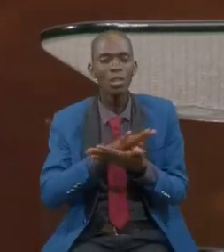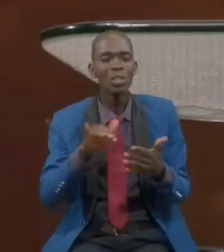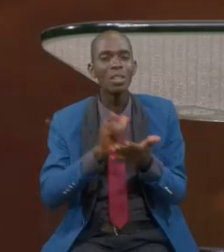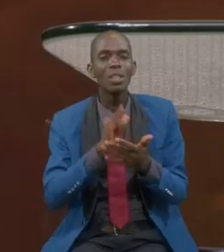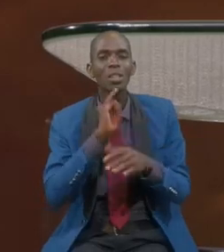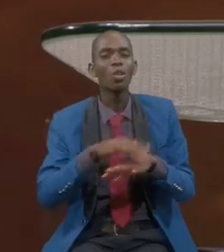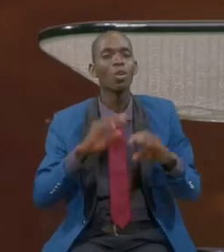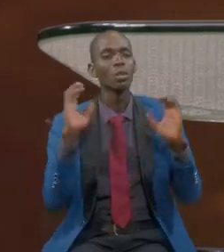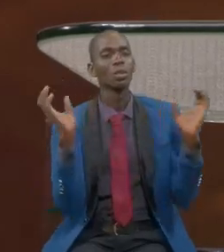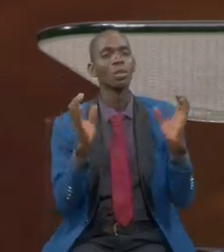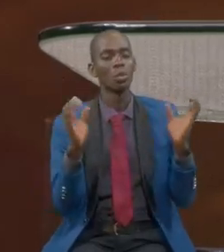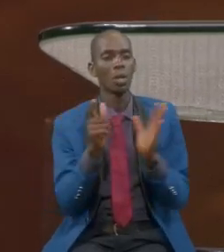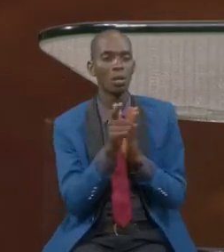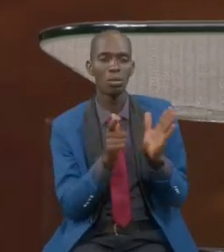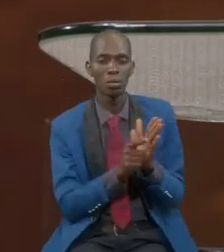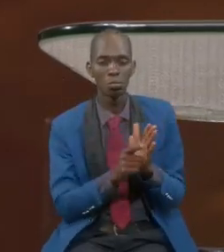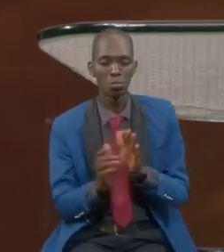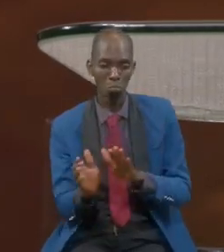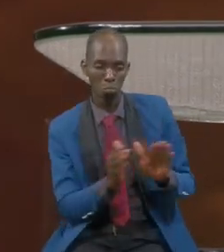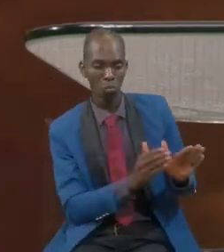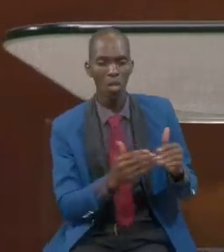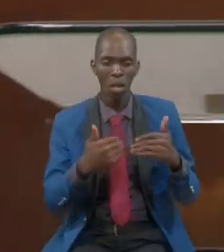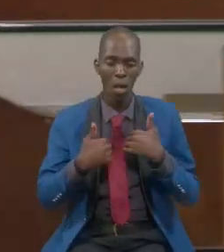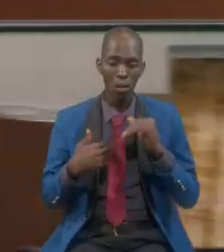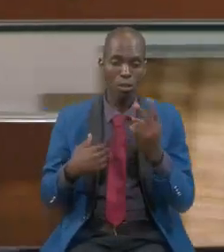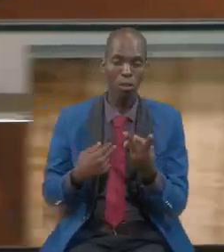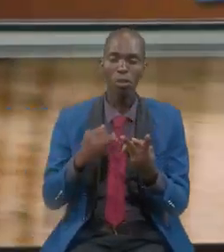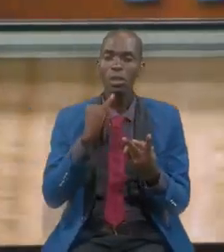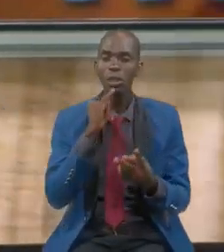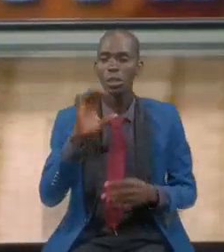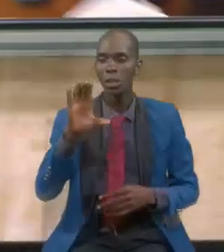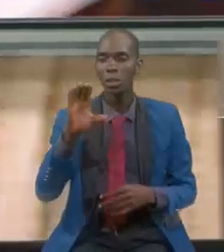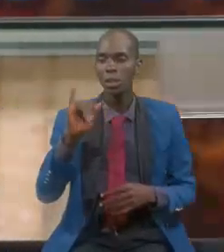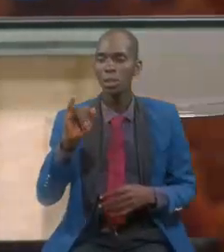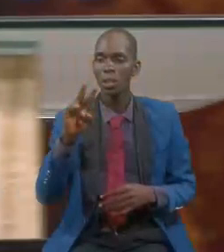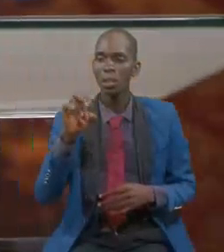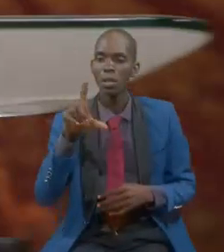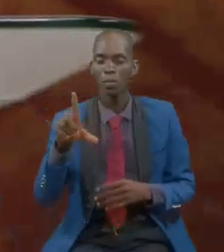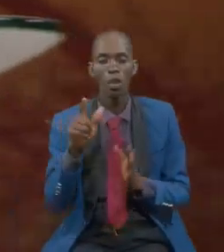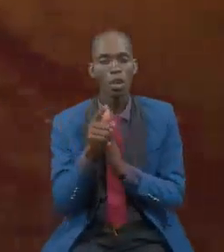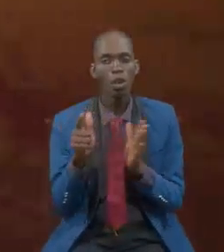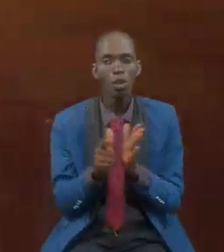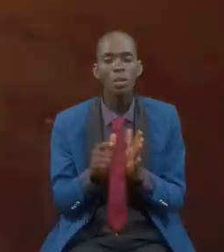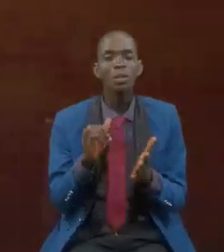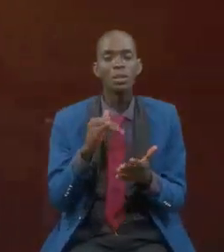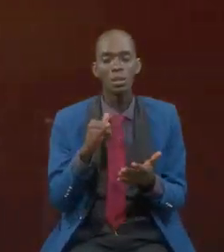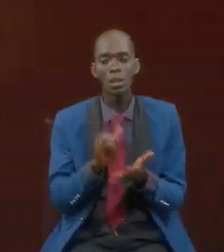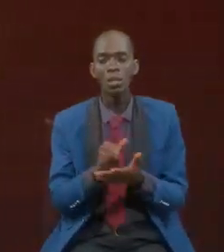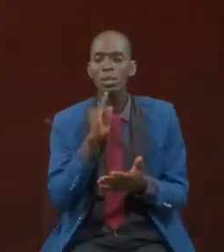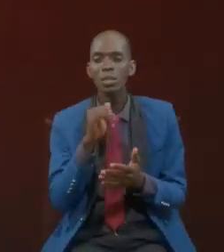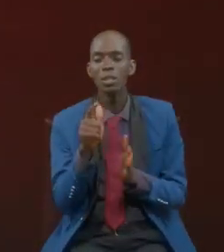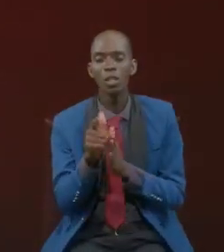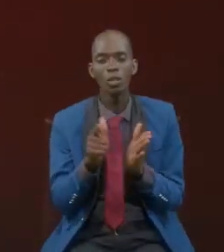different there is the civil law the civil law is you know what guides people in society